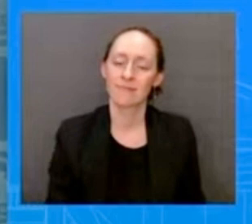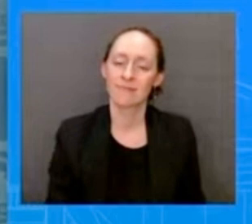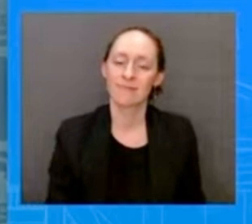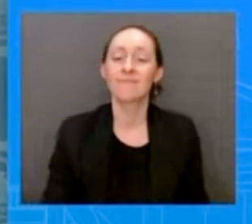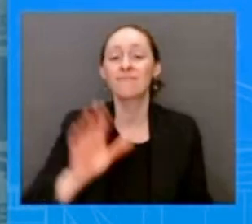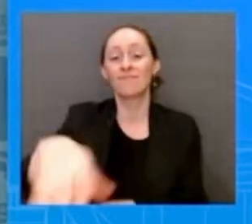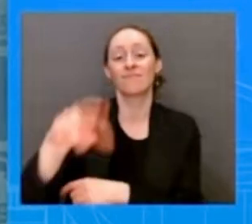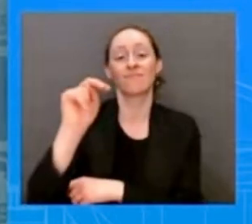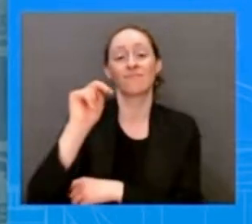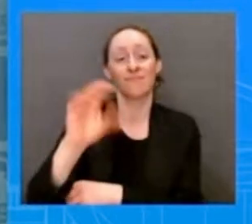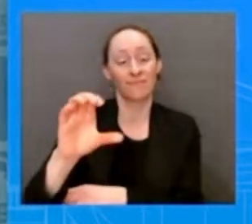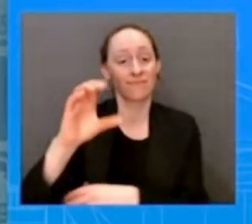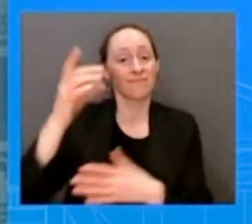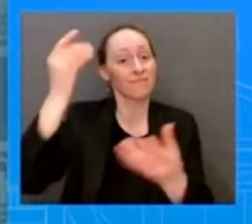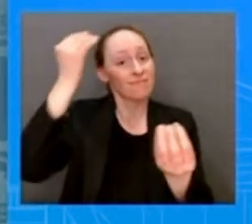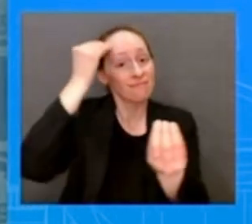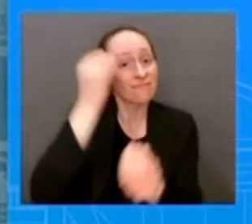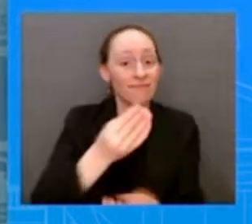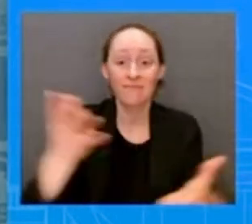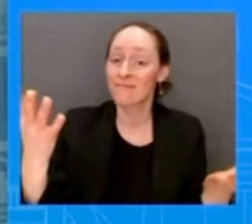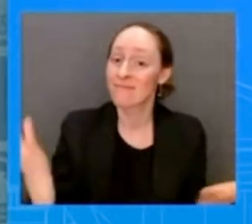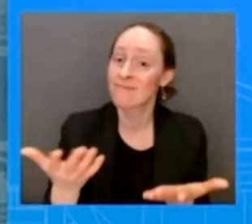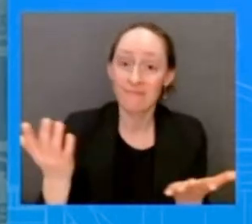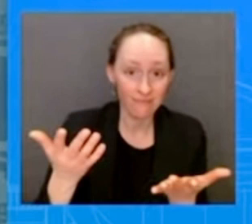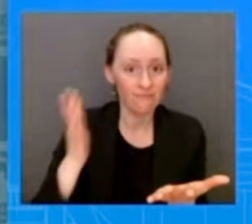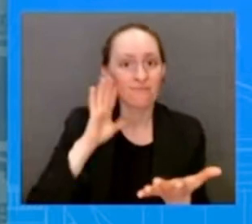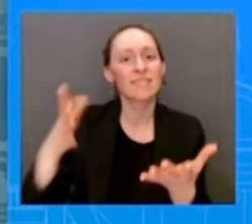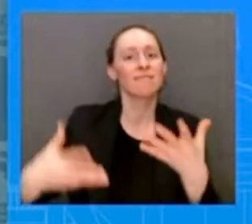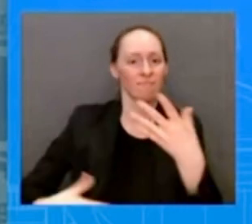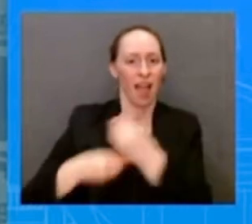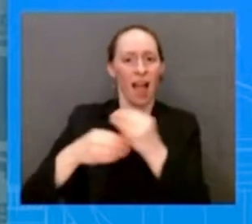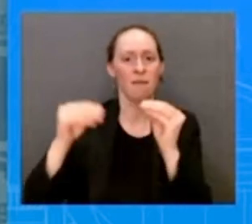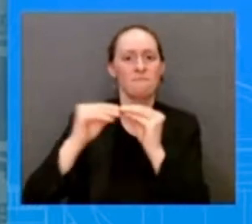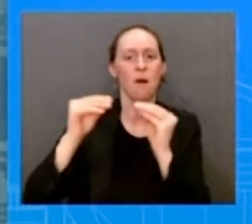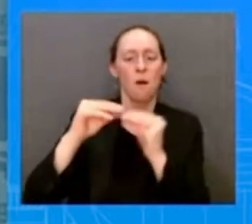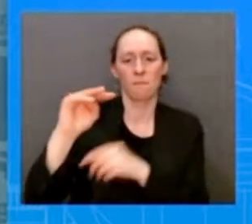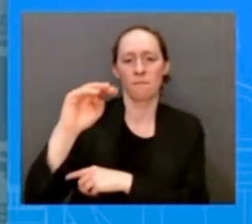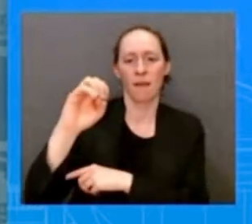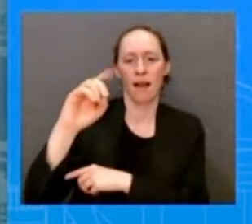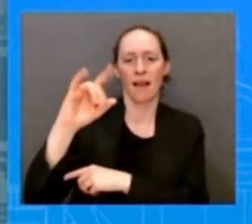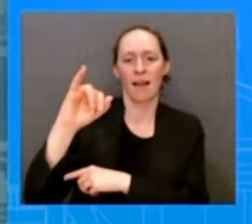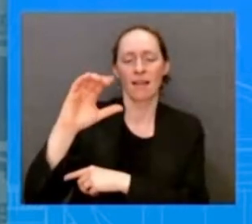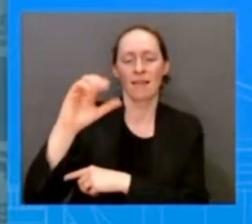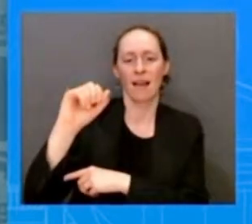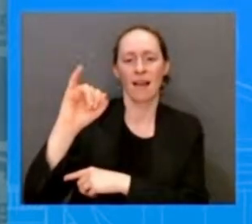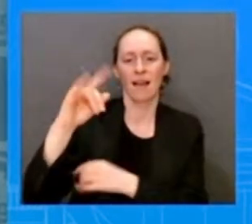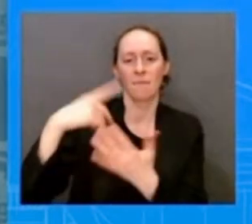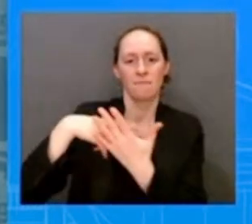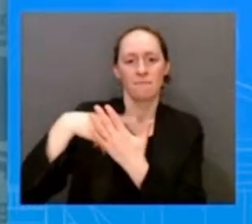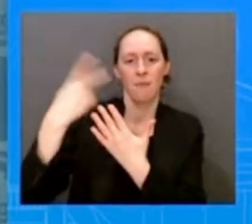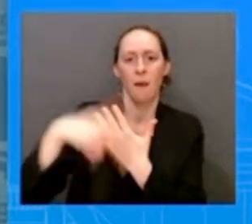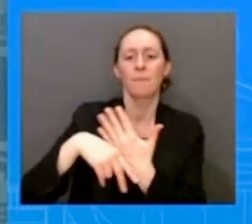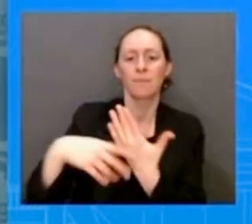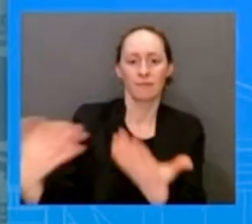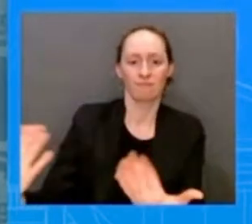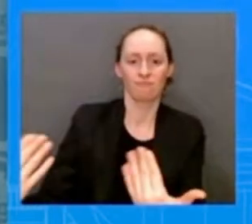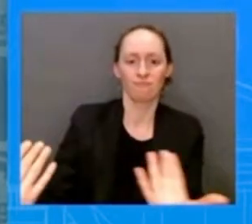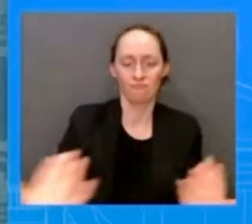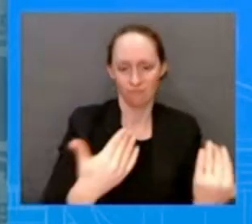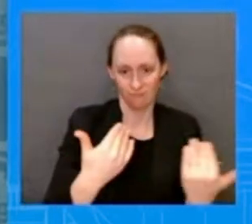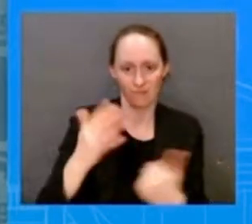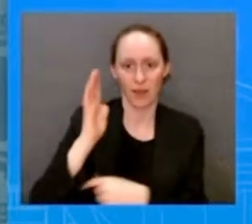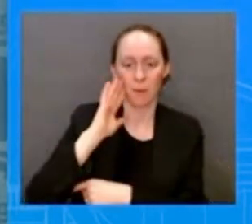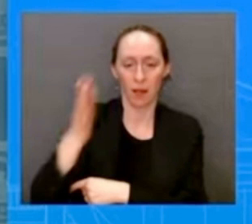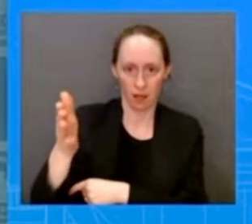remaining states to expand Medicaid programs, and today North Carolina became the 40th state to answer that call. Expanding Medicaid